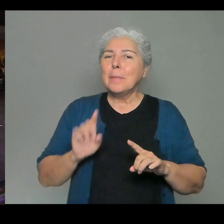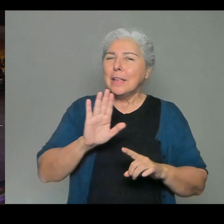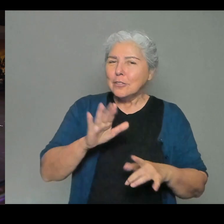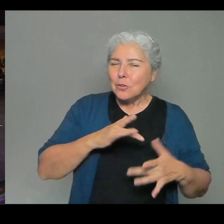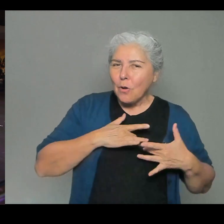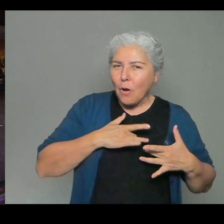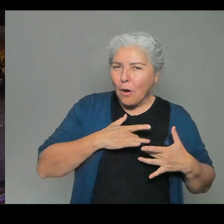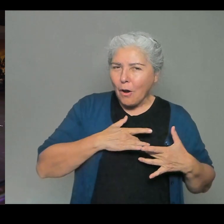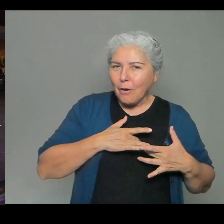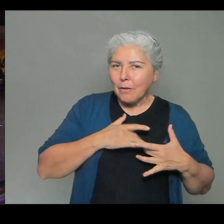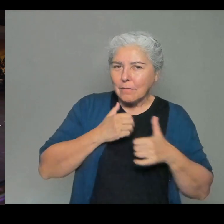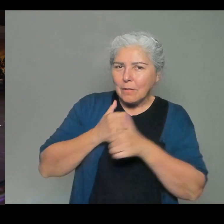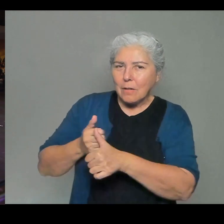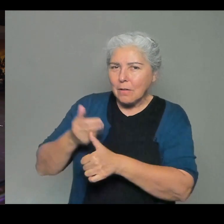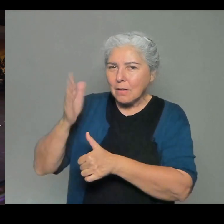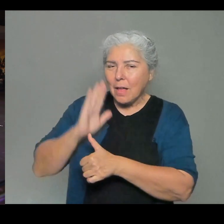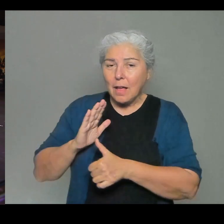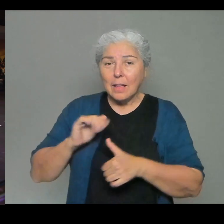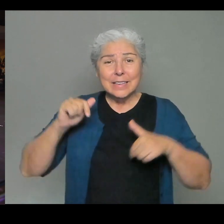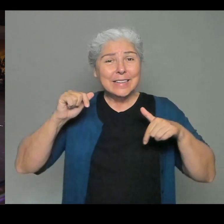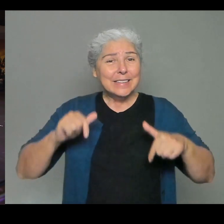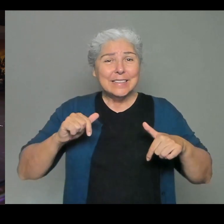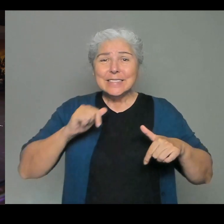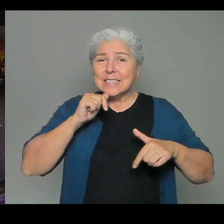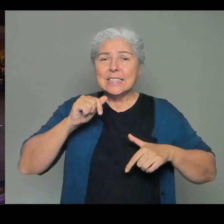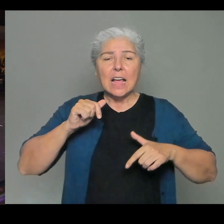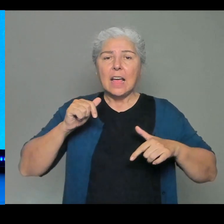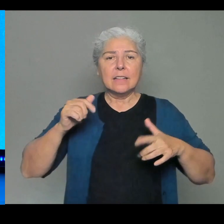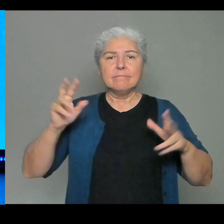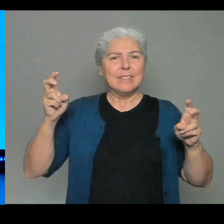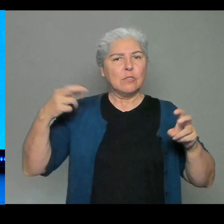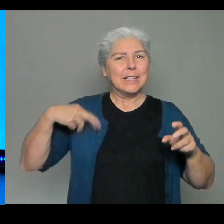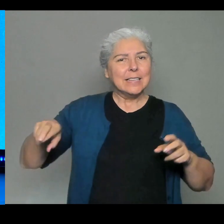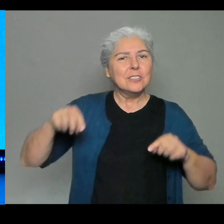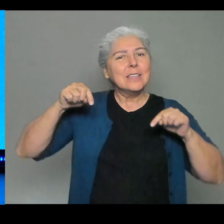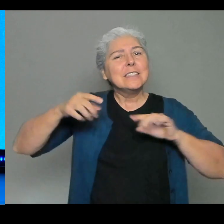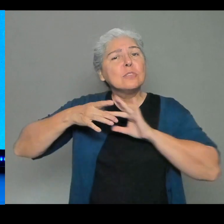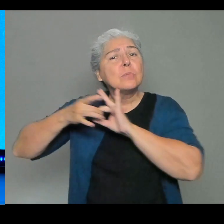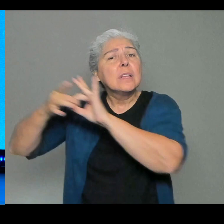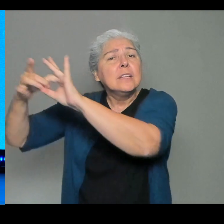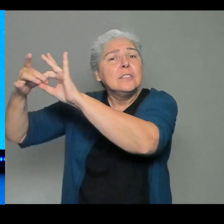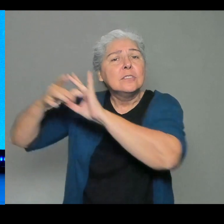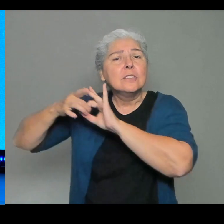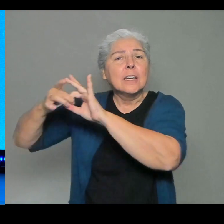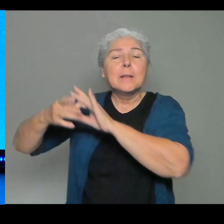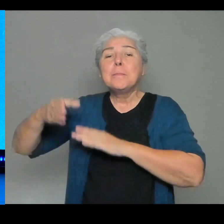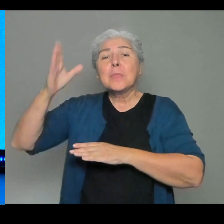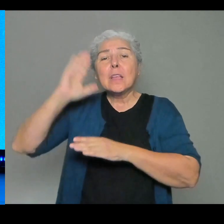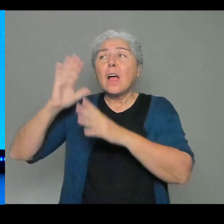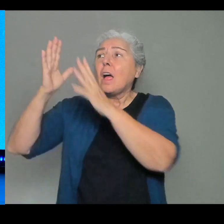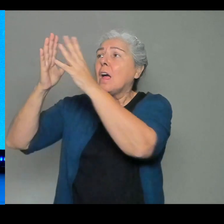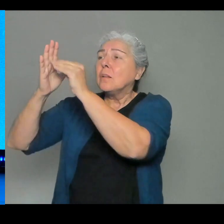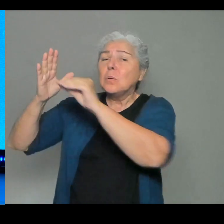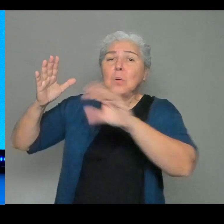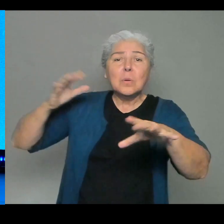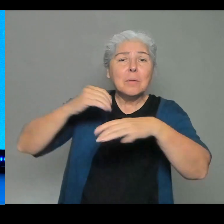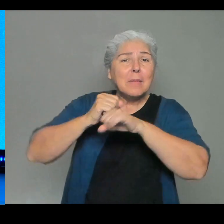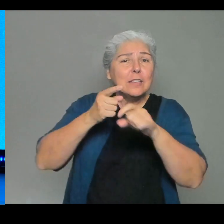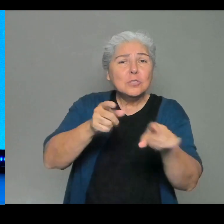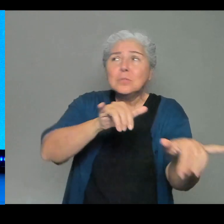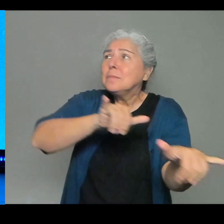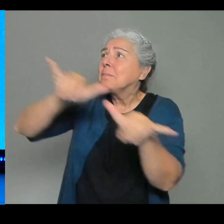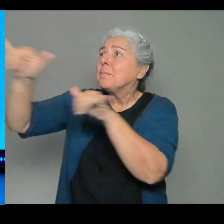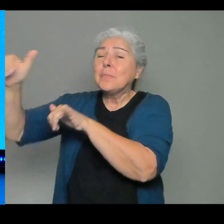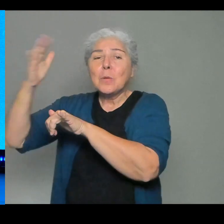God. See, this is not a religion. This is a relationship. God created us in his image for relationship. Everyone say